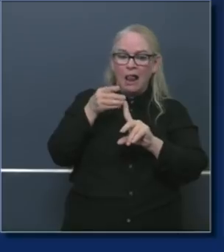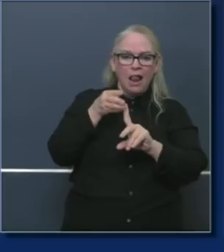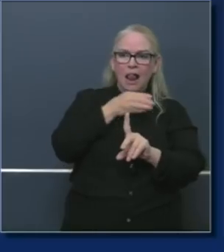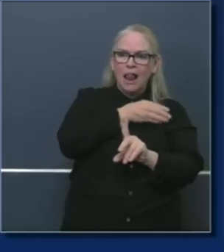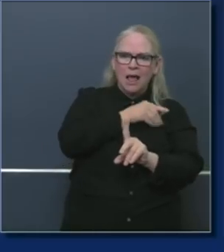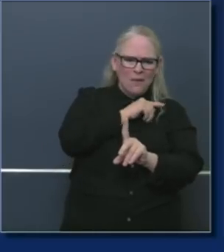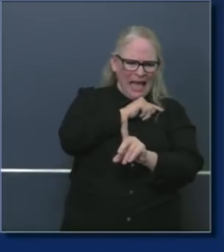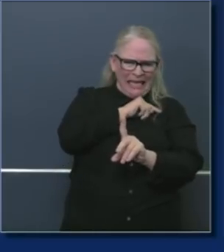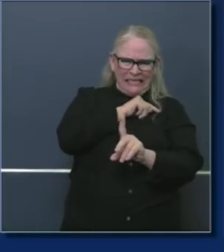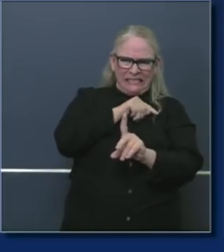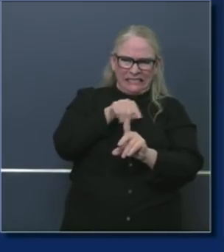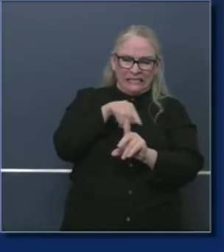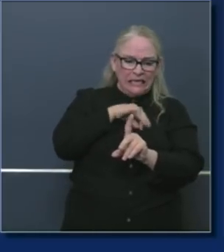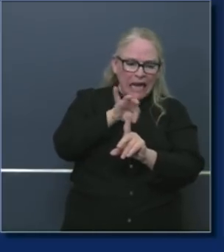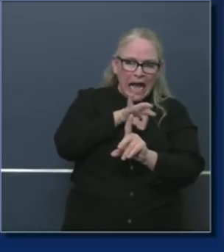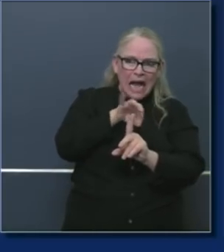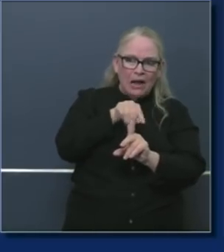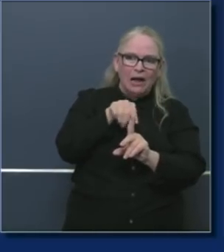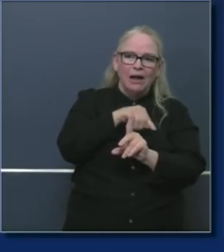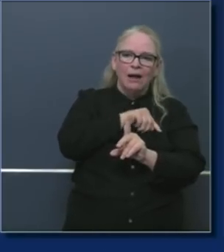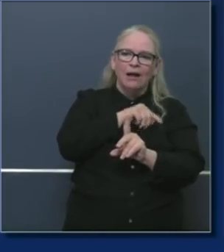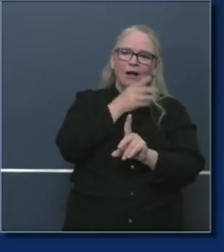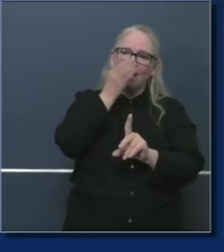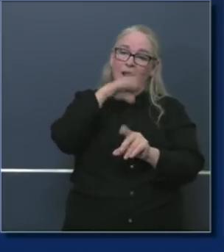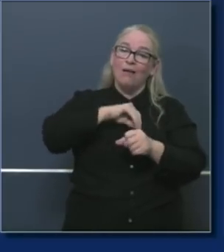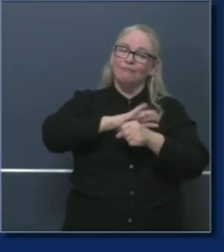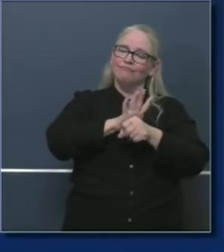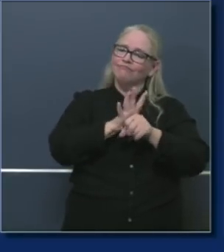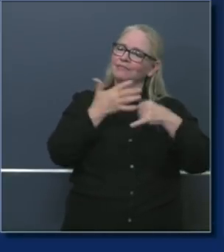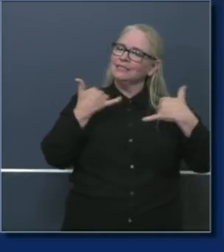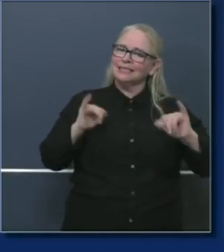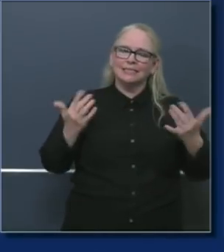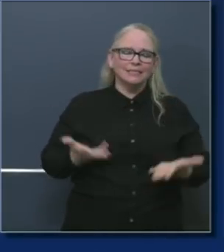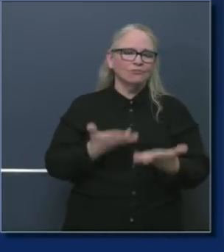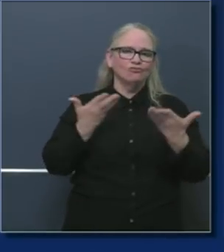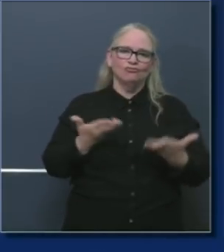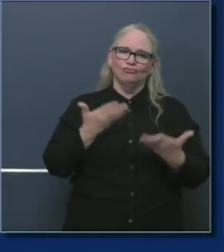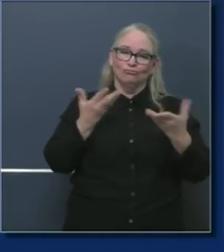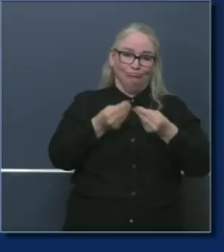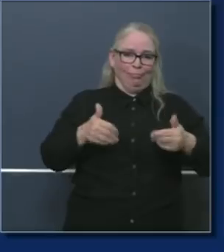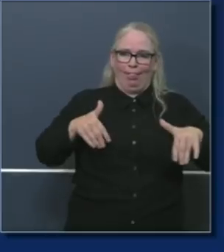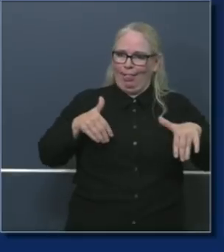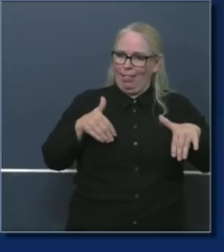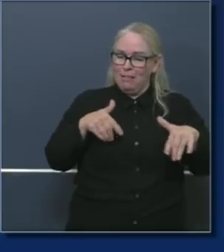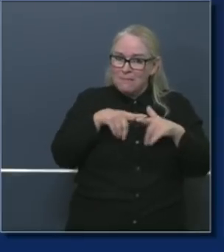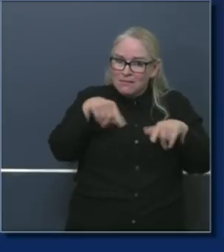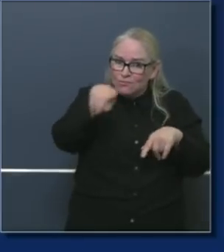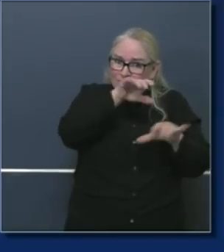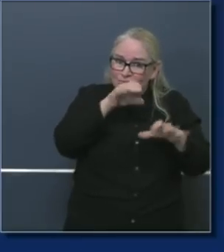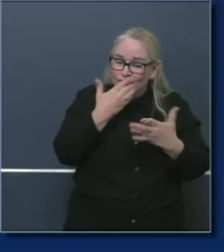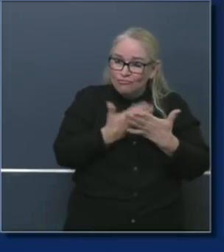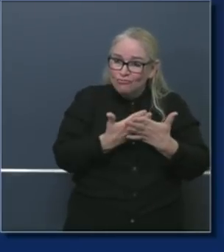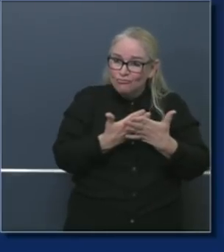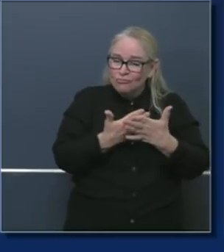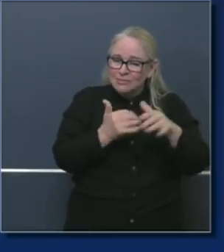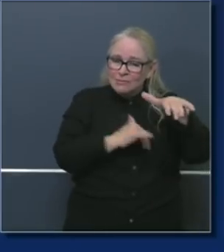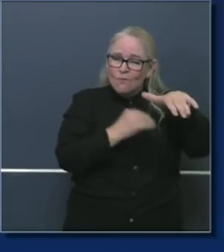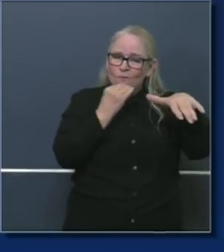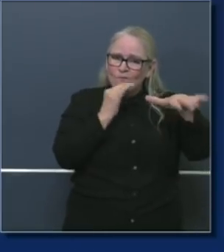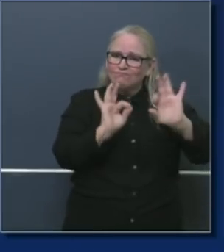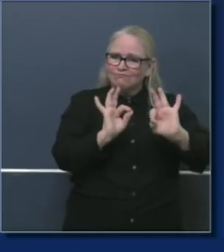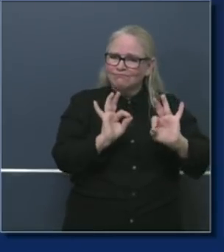is alive in California and that your good efforts have helped us suppress it quite a bit, but it is still there